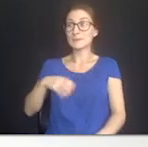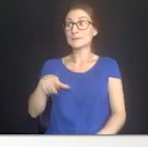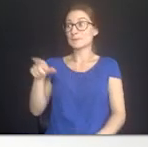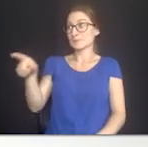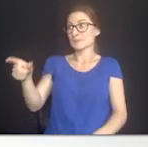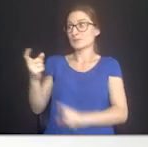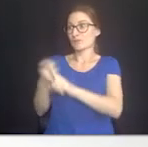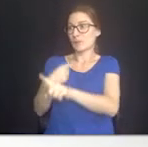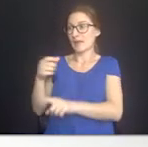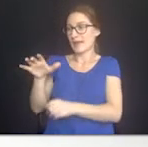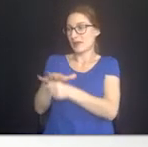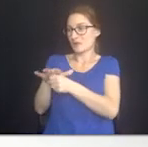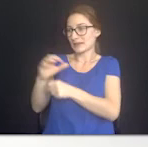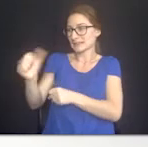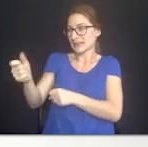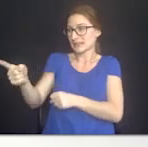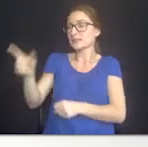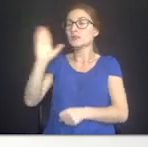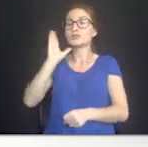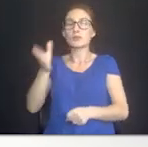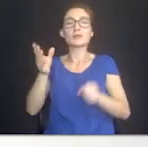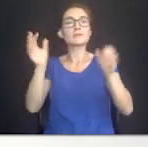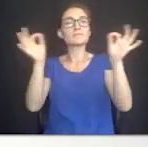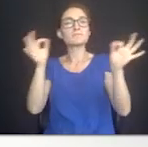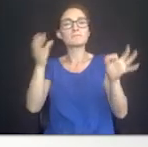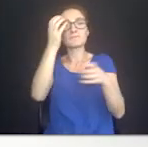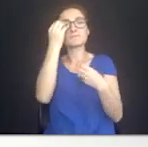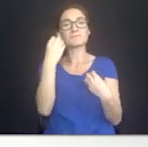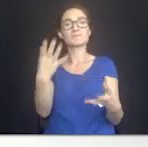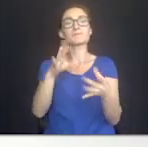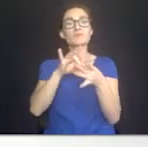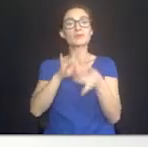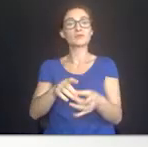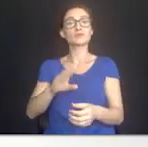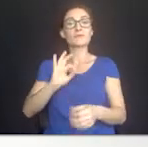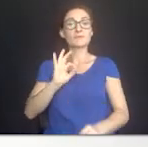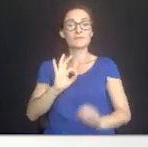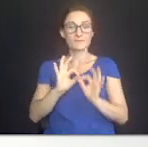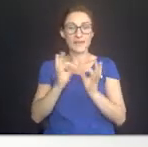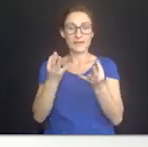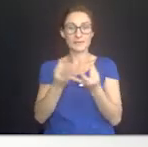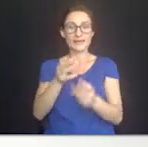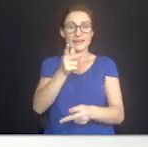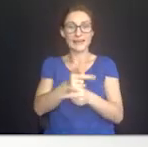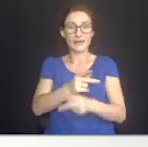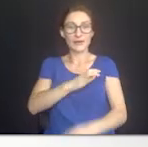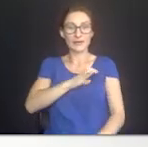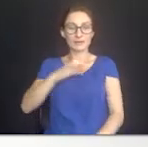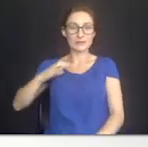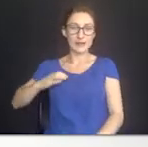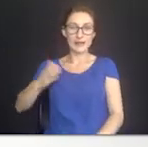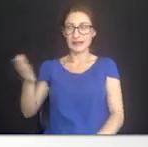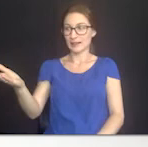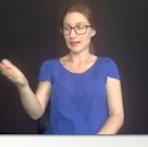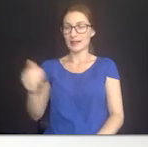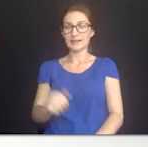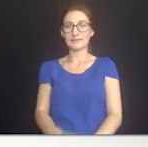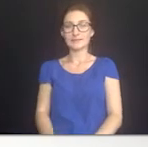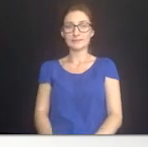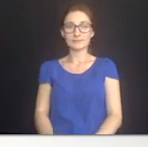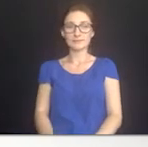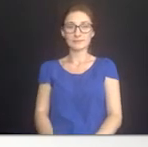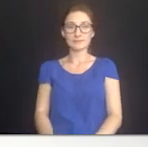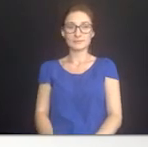council members from Area 10. She's our chairperson, and she's going to share some information about the family care councils. Yeah.